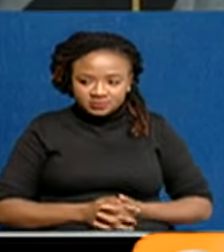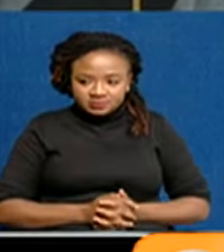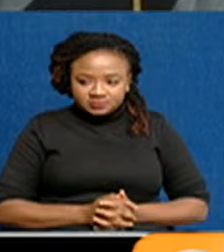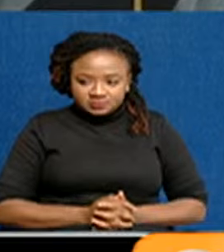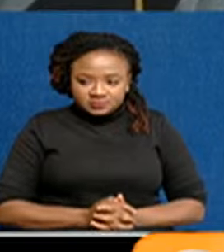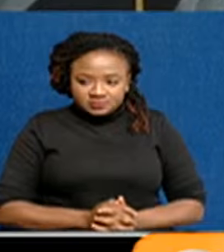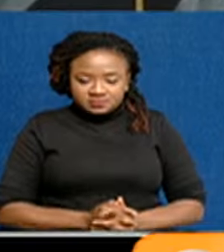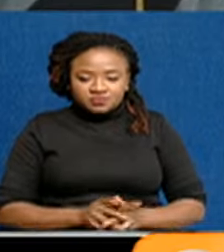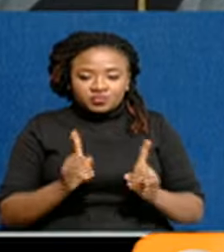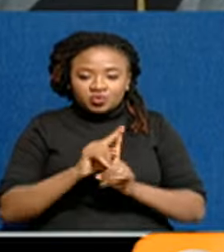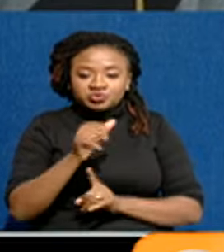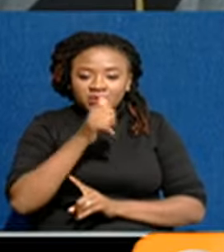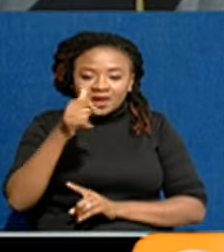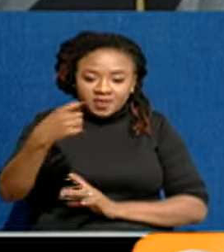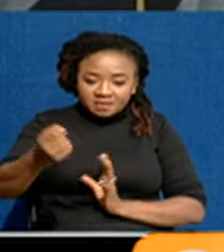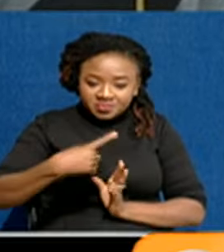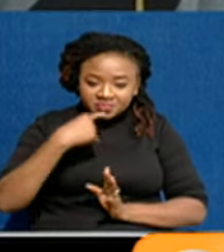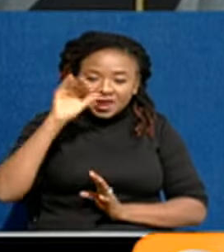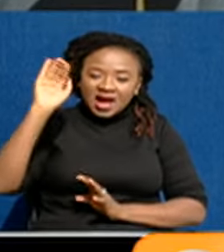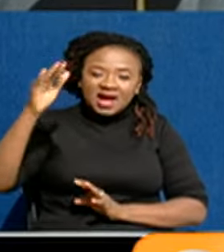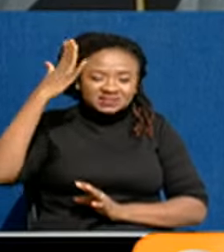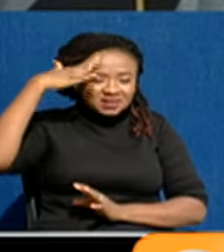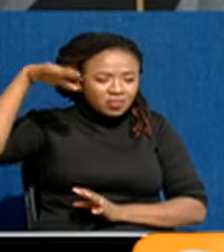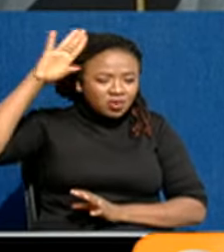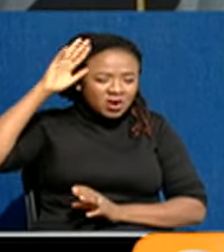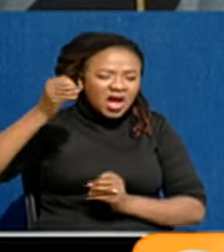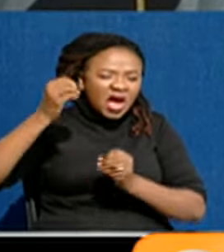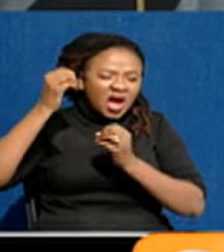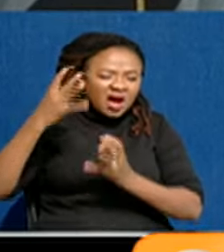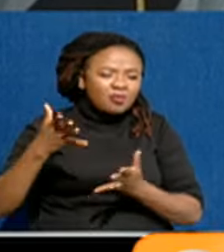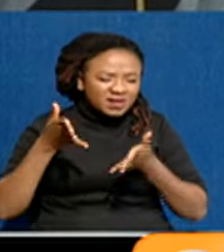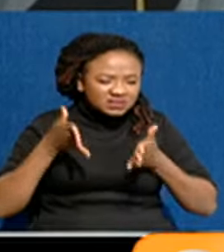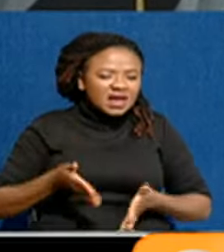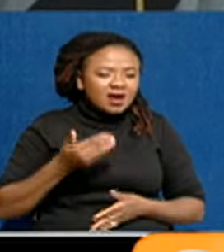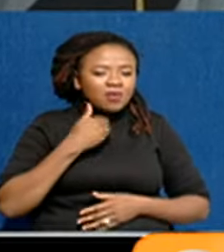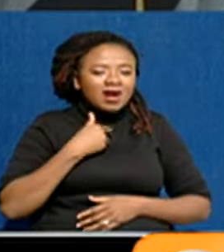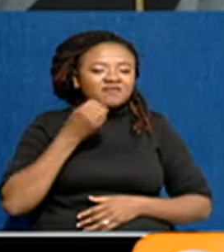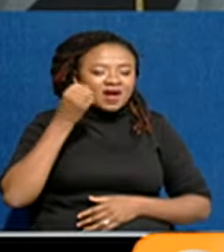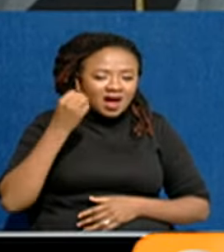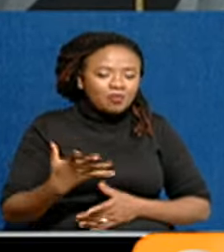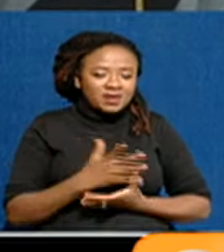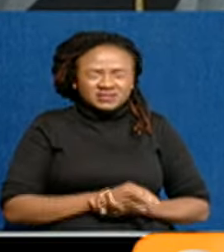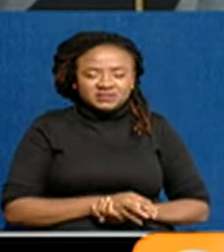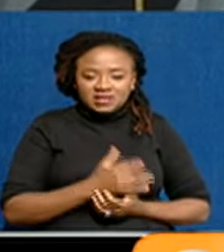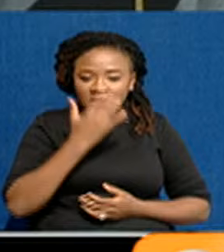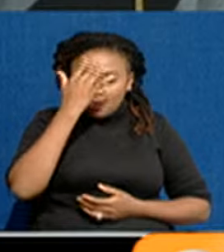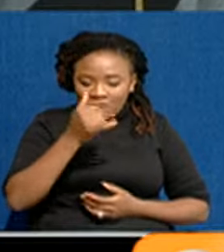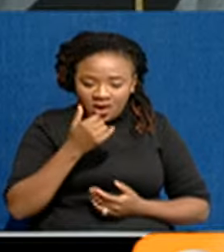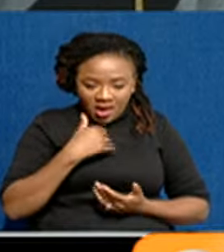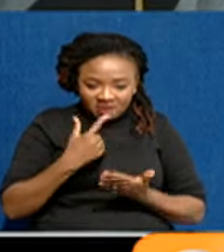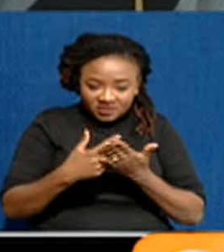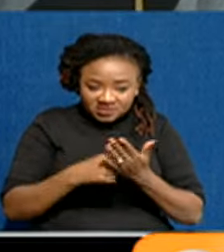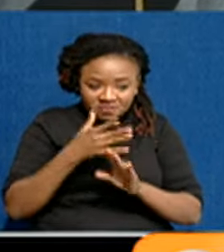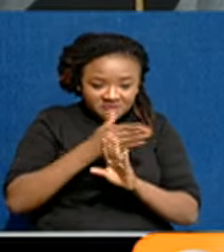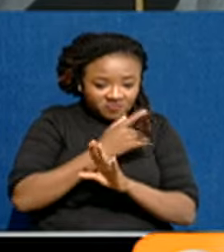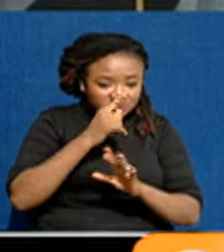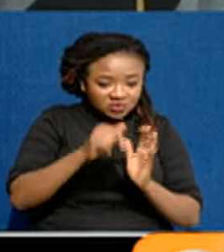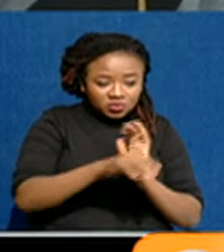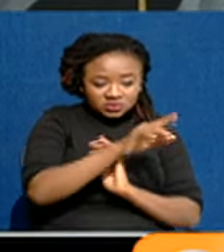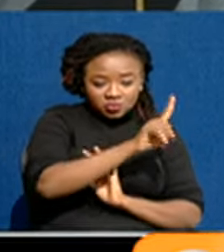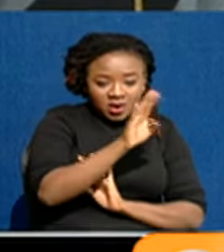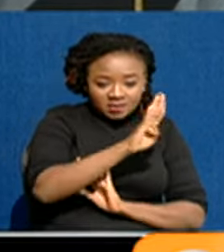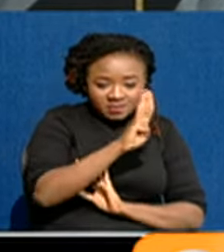It says, Trevor, ask Honorable Mwaura, how much do they have right now? because there was a conversation of having 1 billion shillings and then